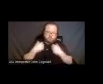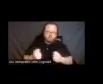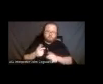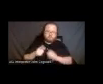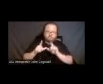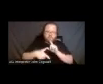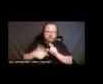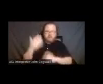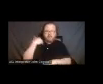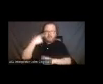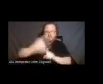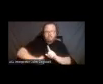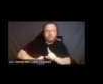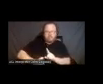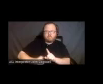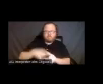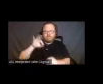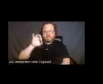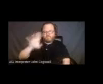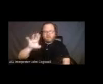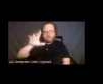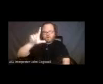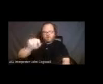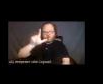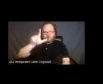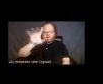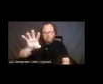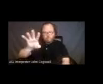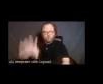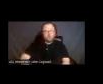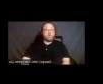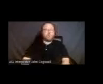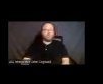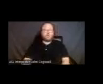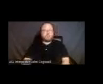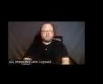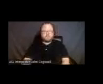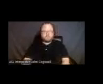last month in February of 2024.